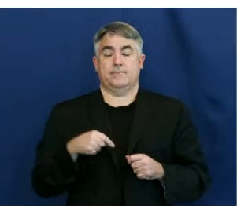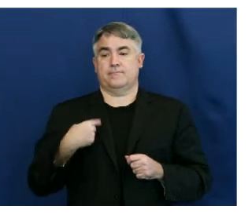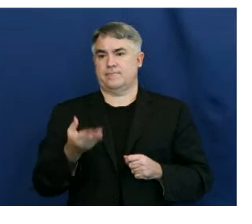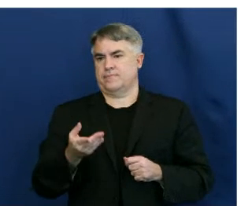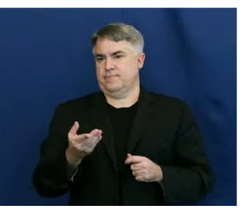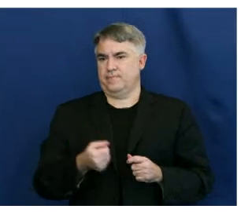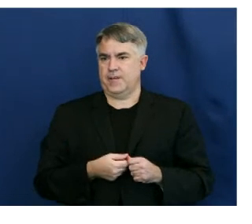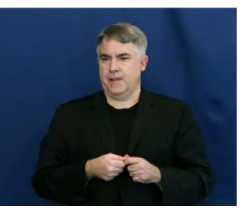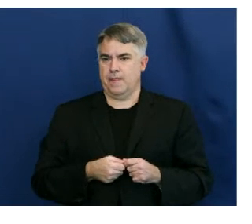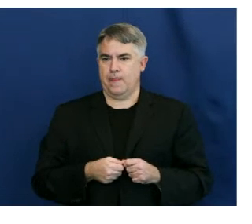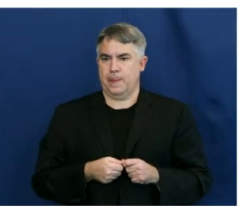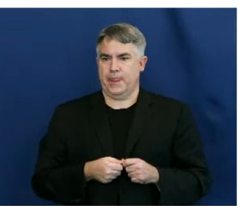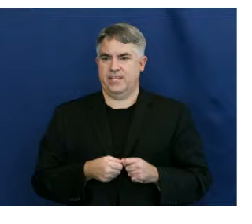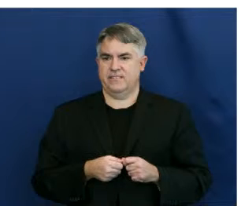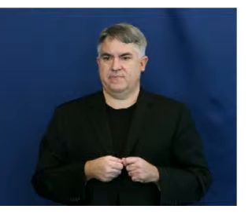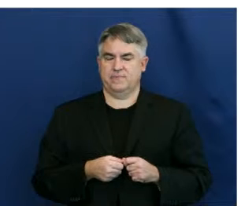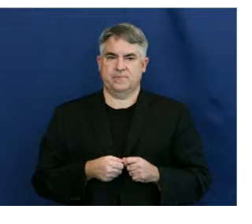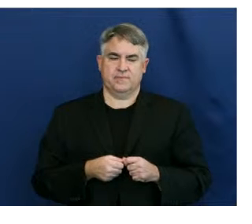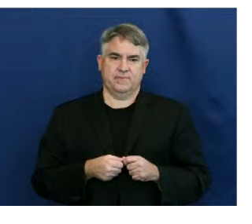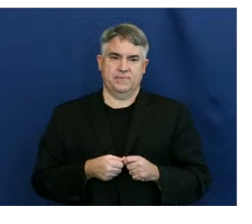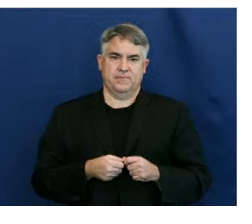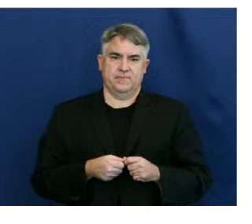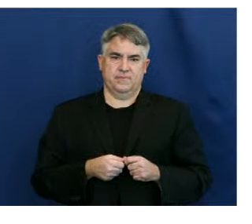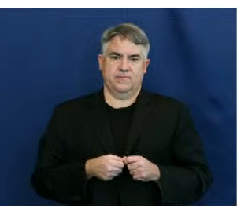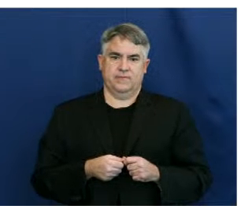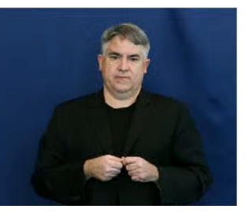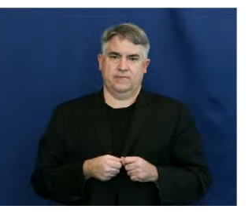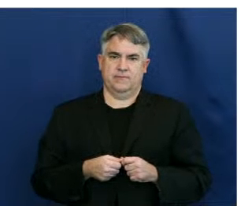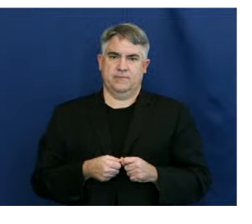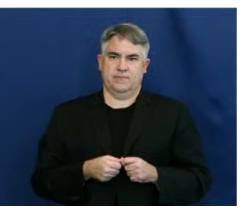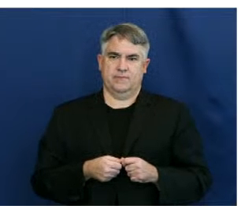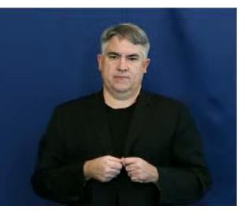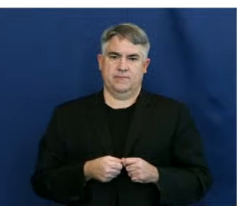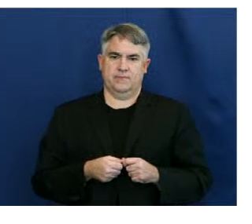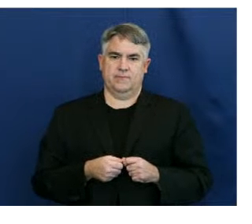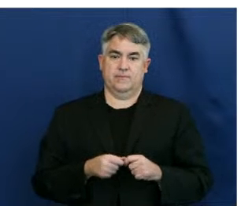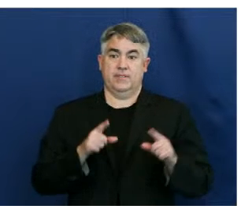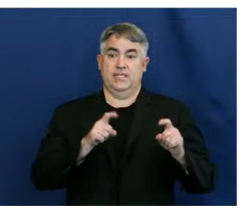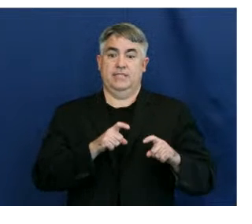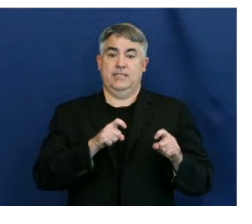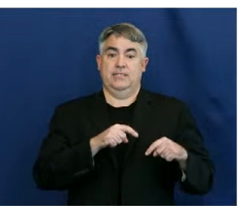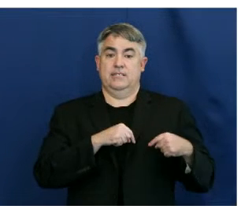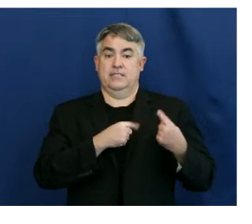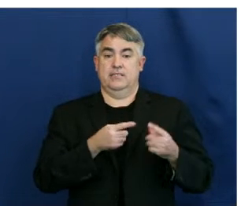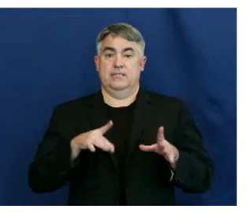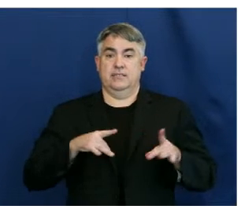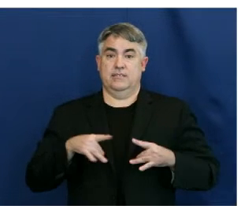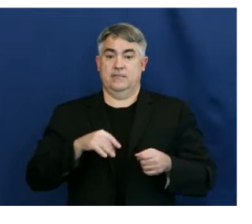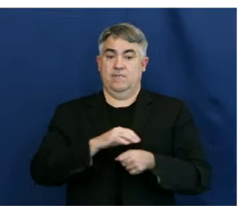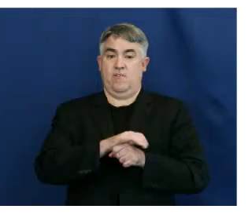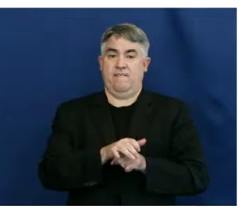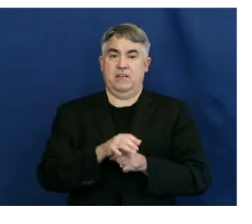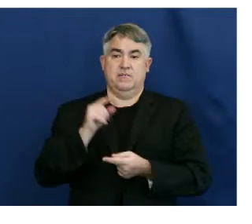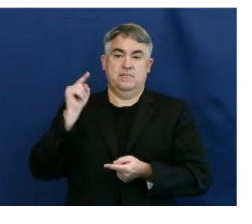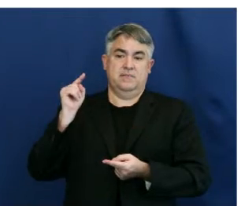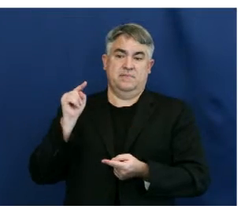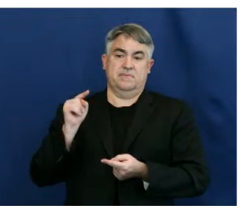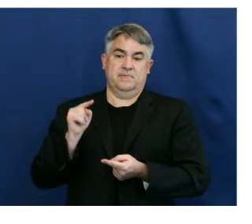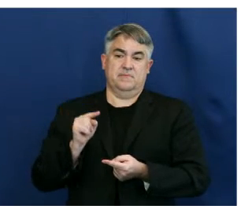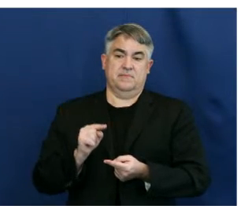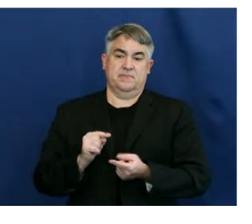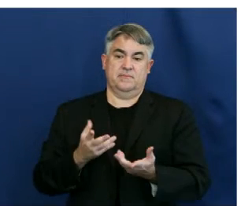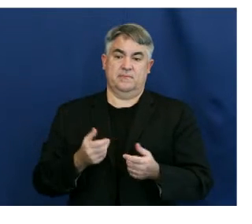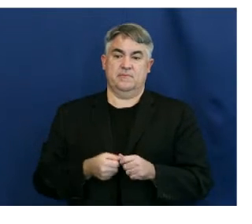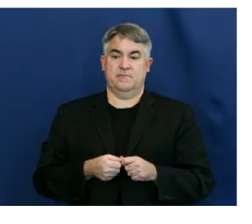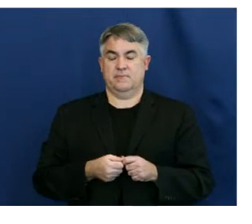Here again, you just see our T3 numbers. Again, testing coming down, generally just less demand for testing. The supply remains there,